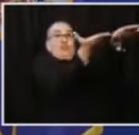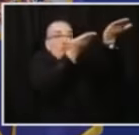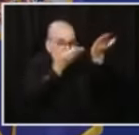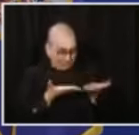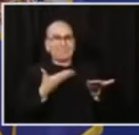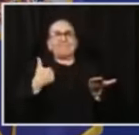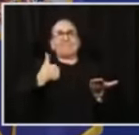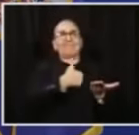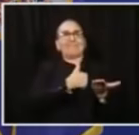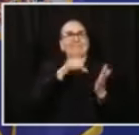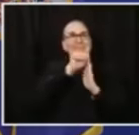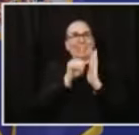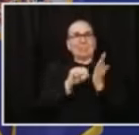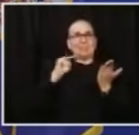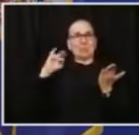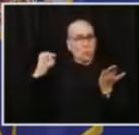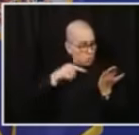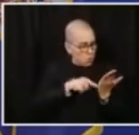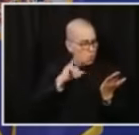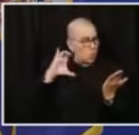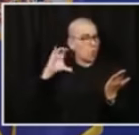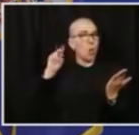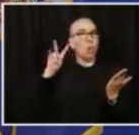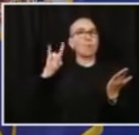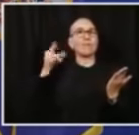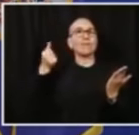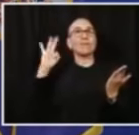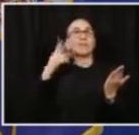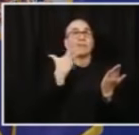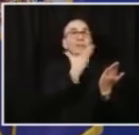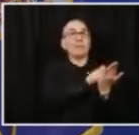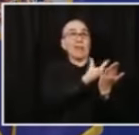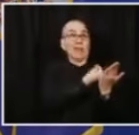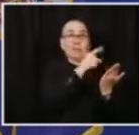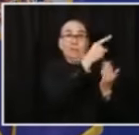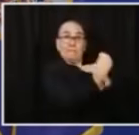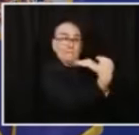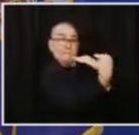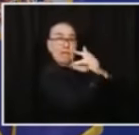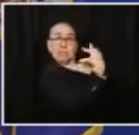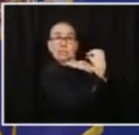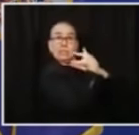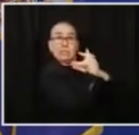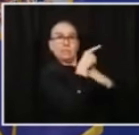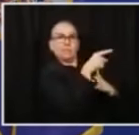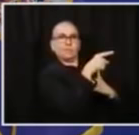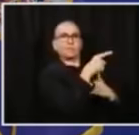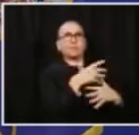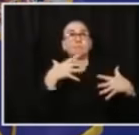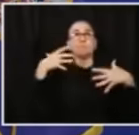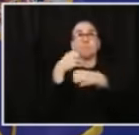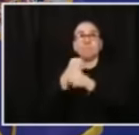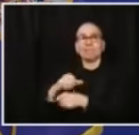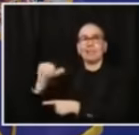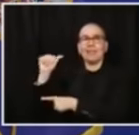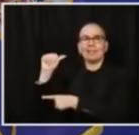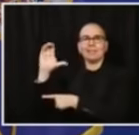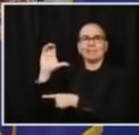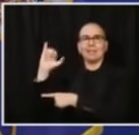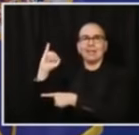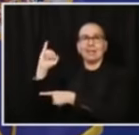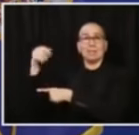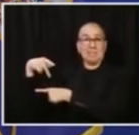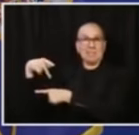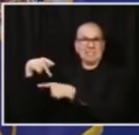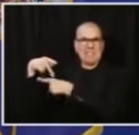process. And these folks at the Advisory Committee on Immunization Practices, or ACIP, is full of medical and public